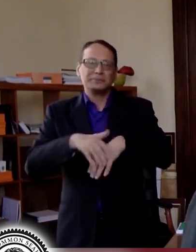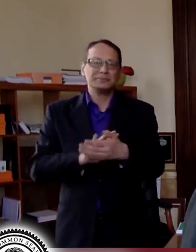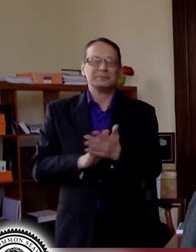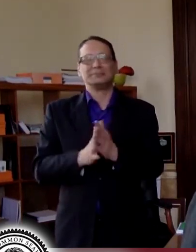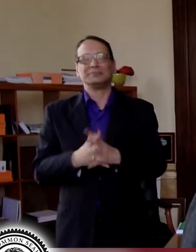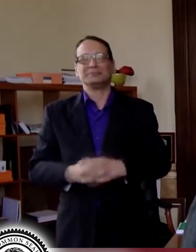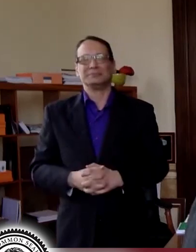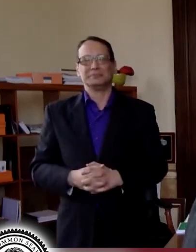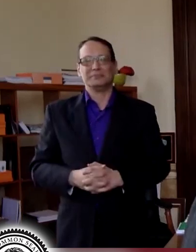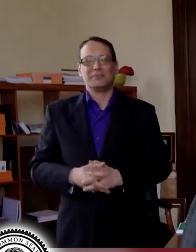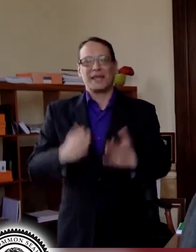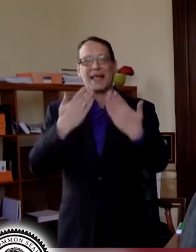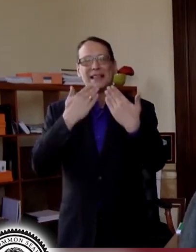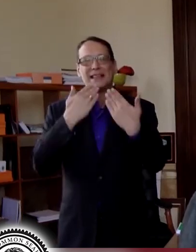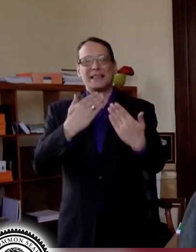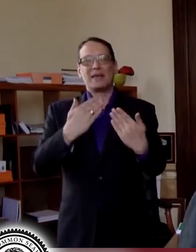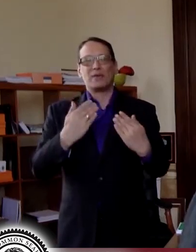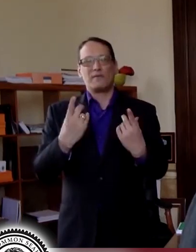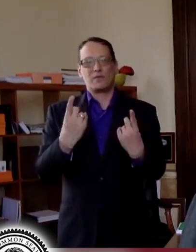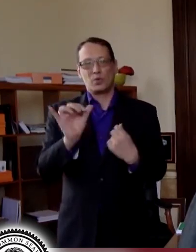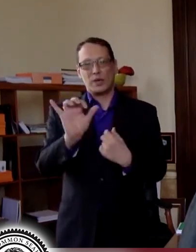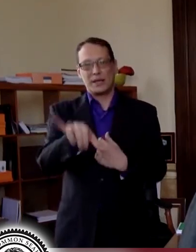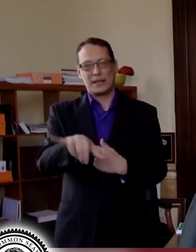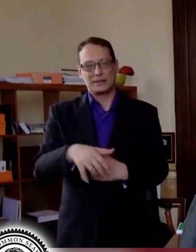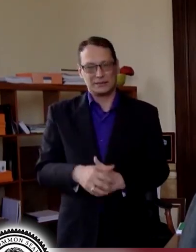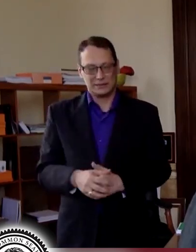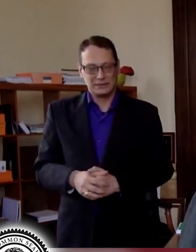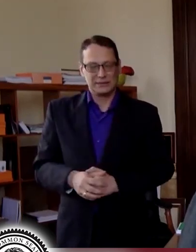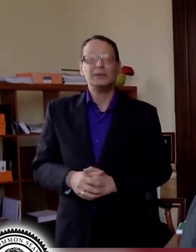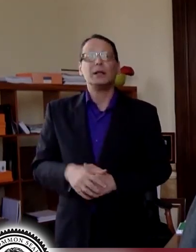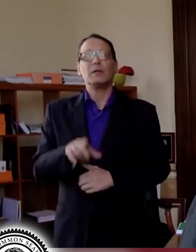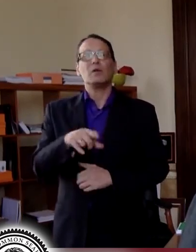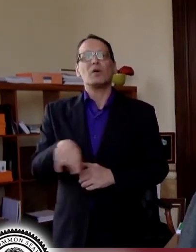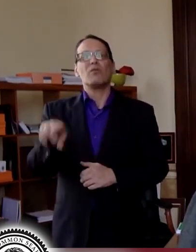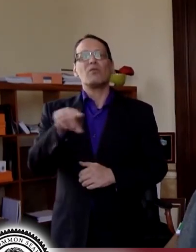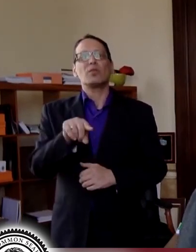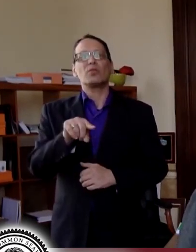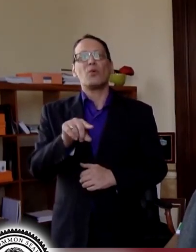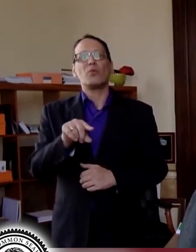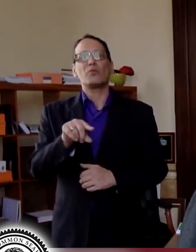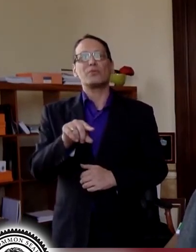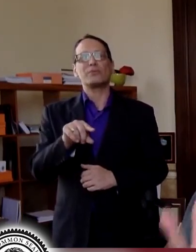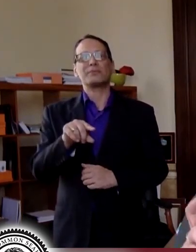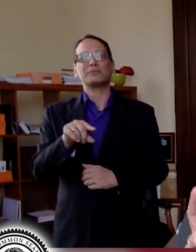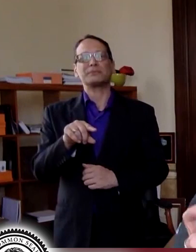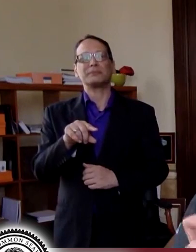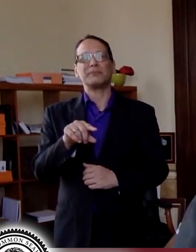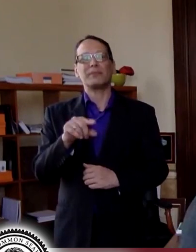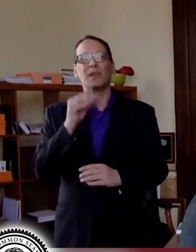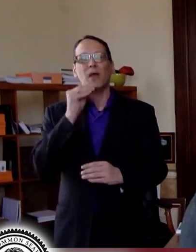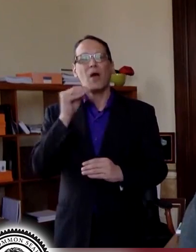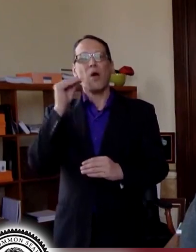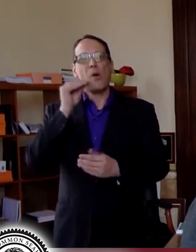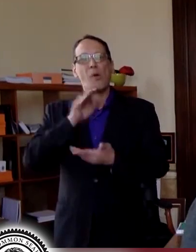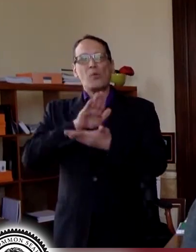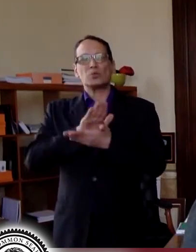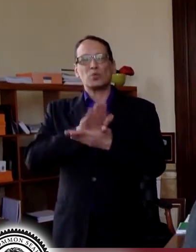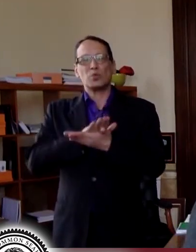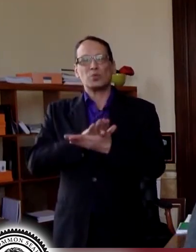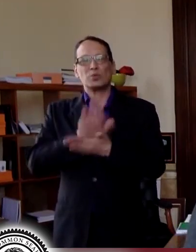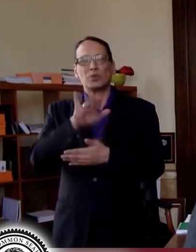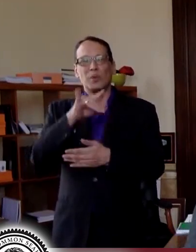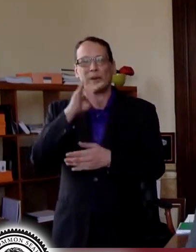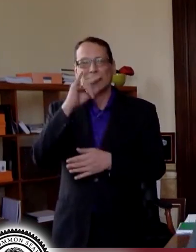surfaces. Thank you for doing that. Those of you that are homeschooling your